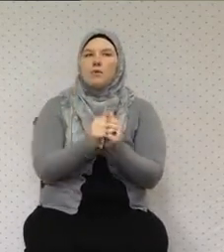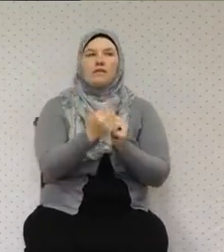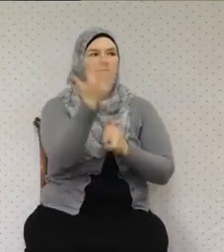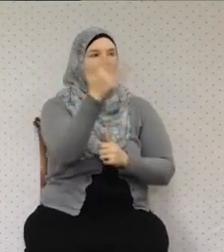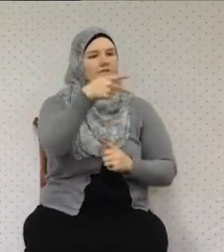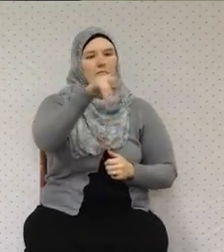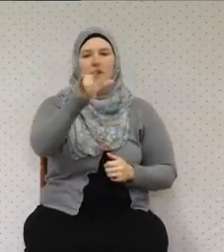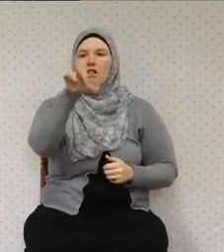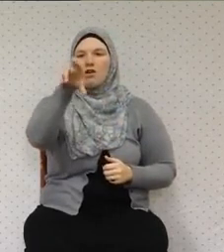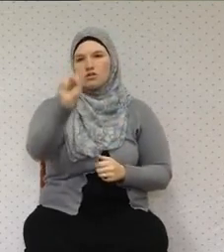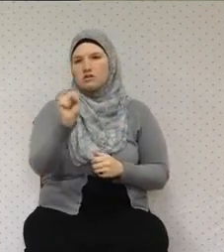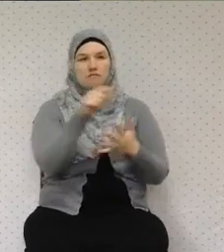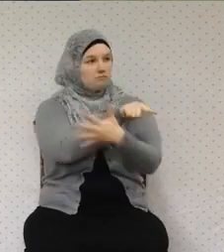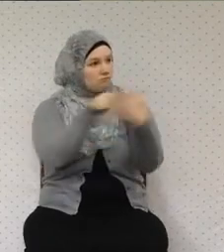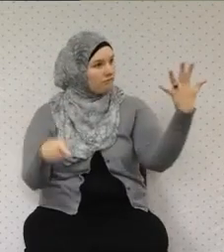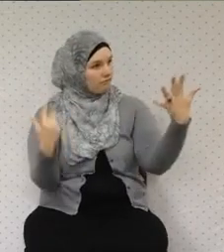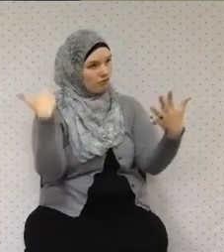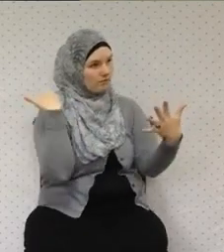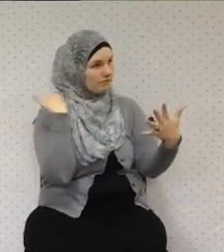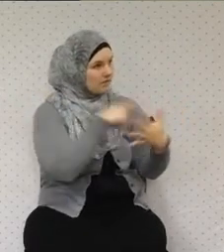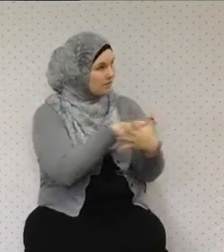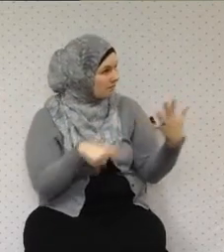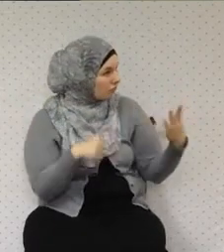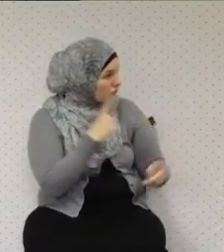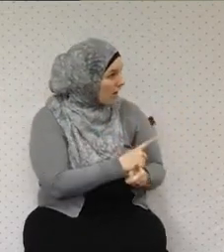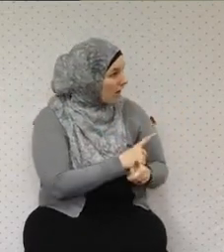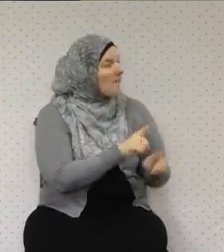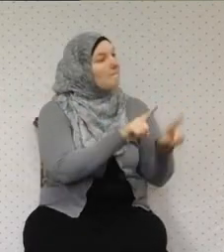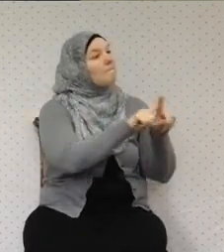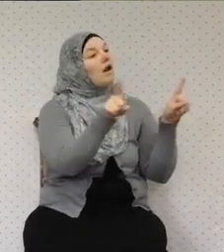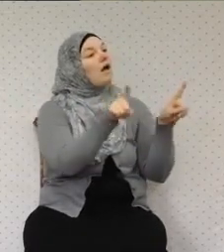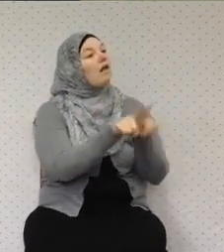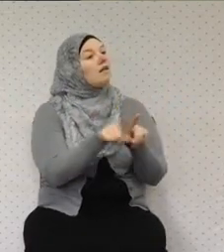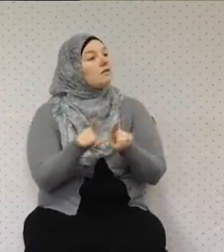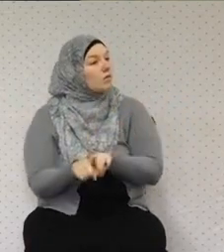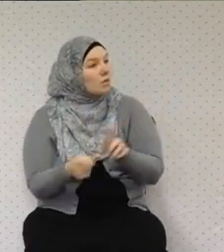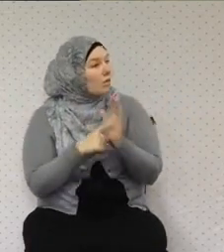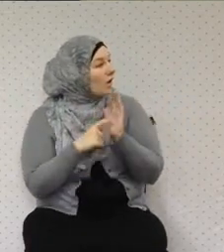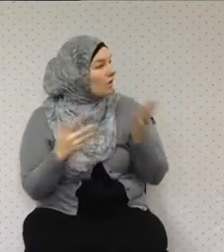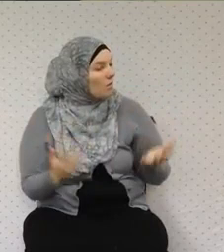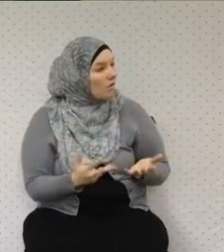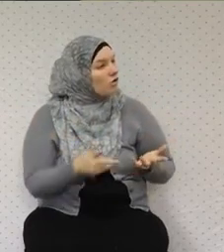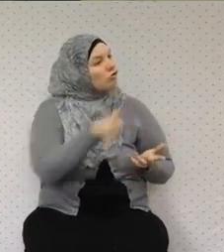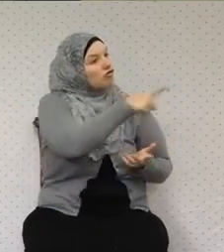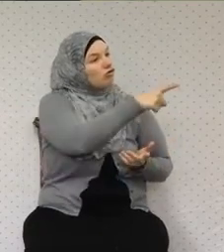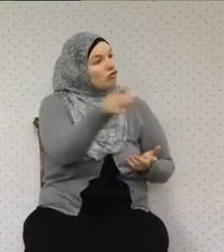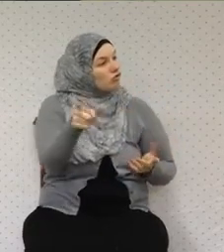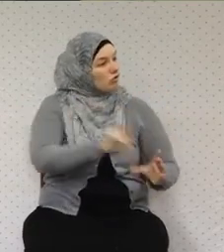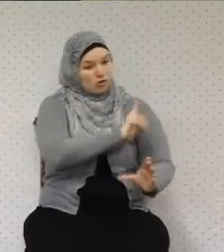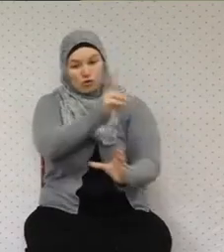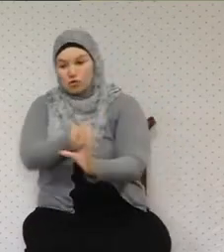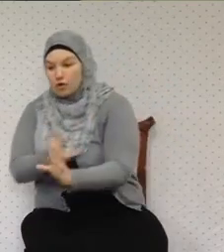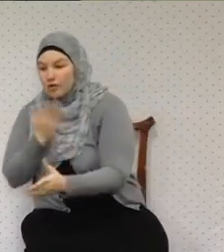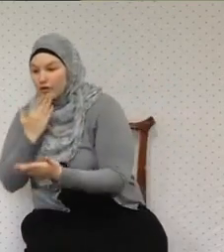five pillars, right? But then it also requires that you enjoin the